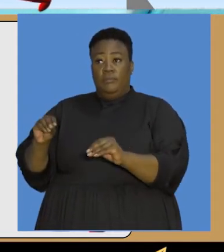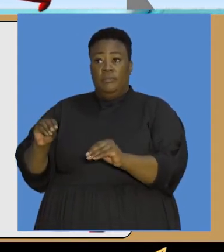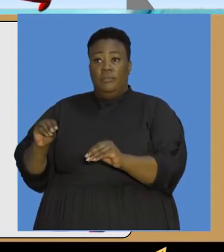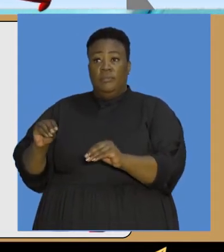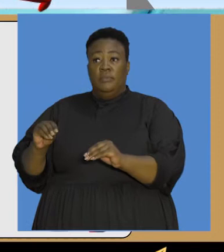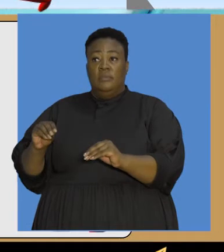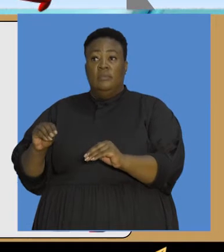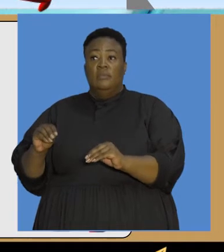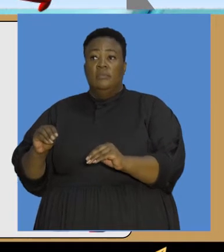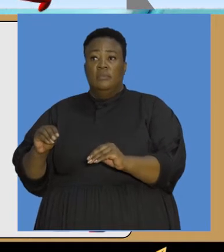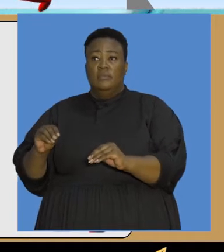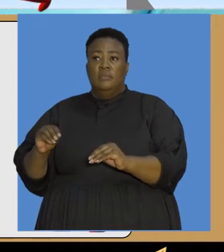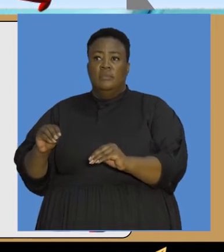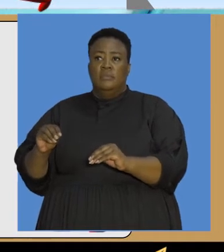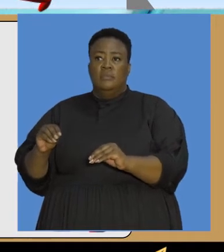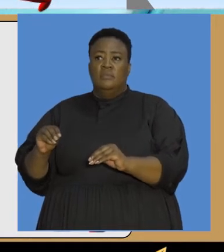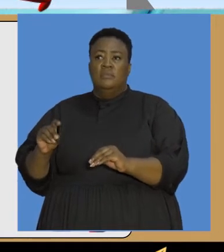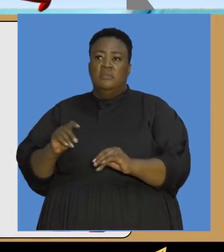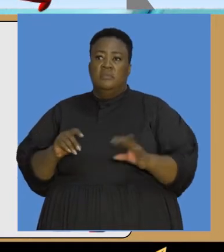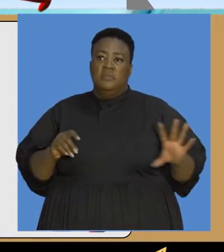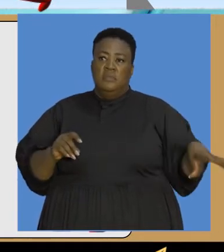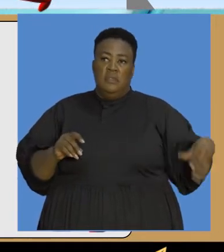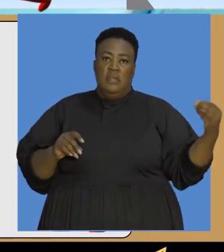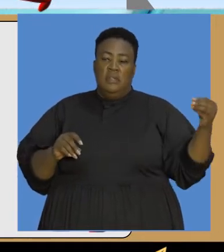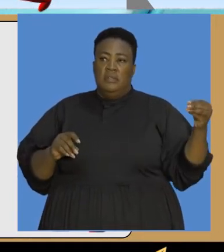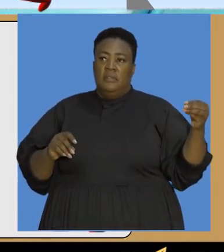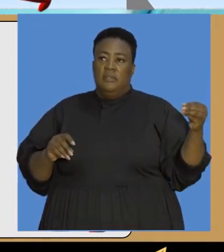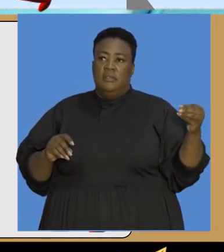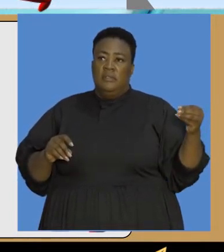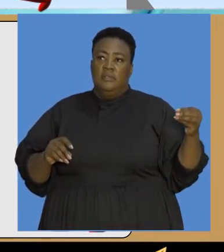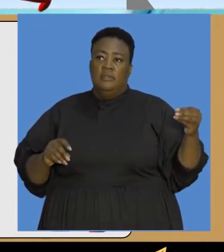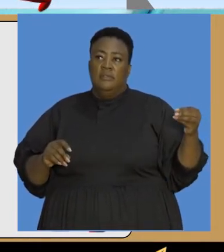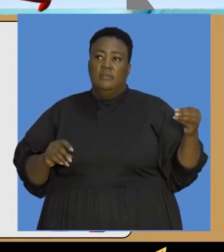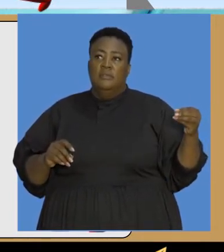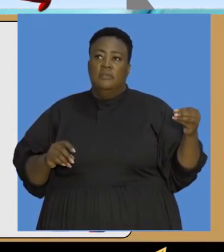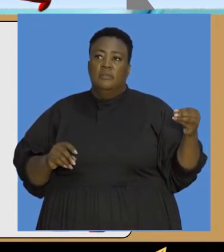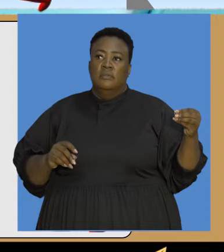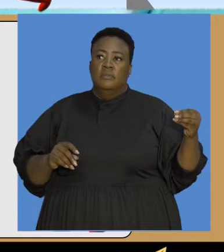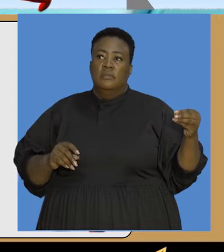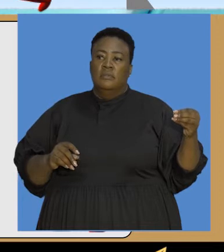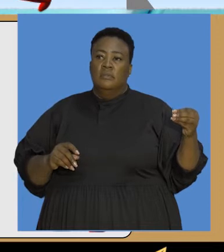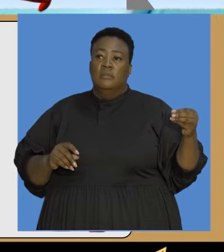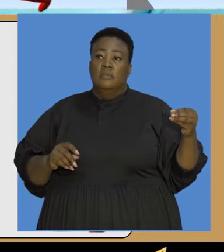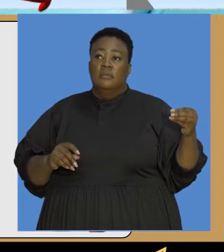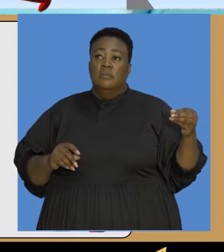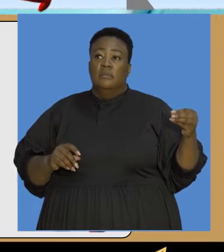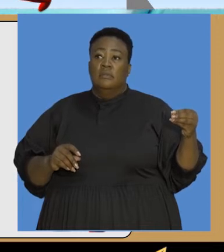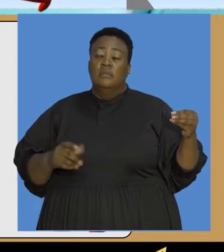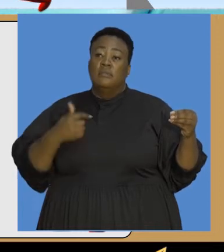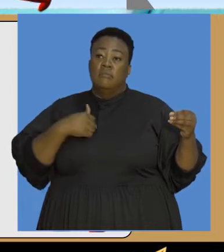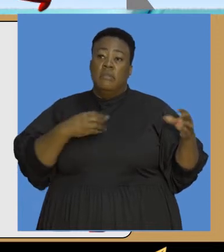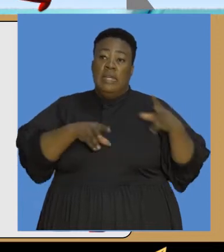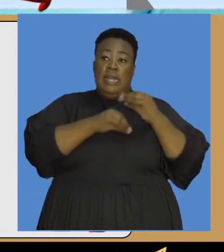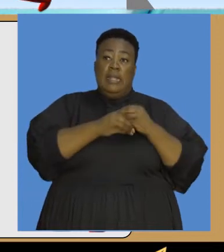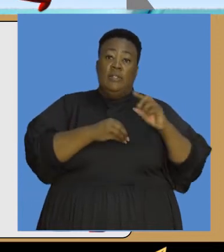just pause it there. It's speeding up. It's getting faster. Let's add someone over there. Okay,